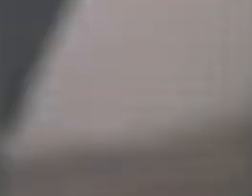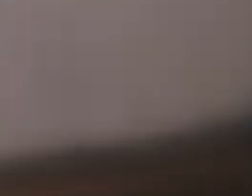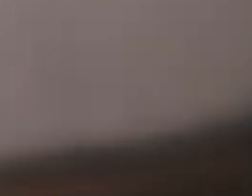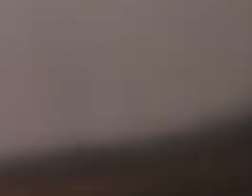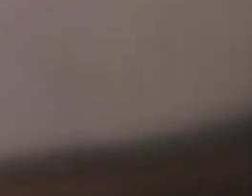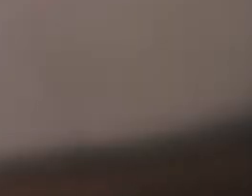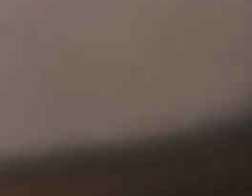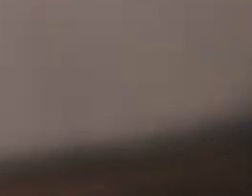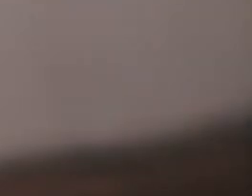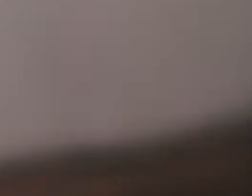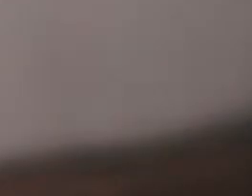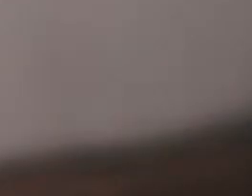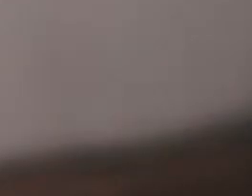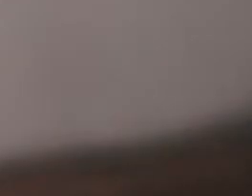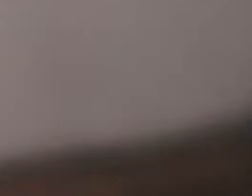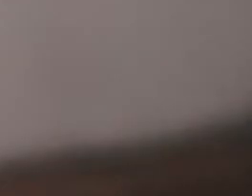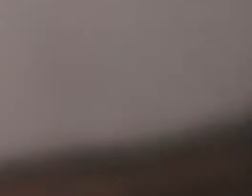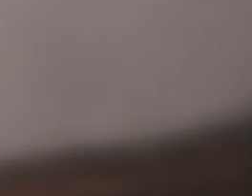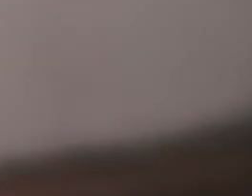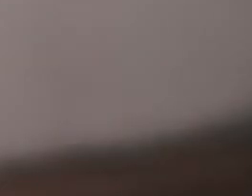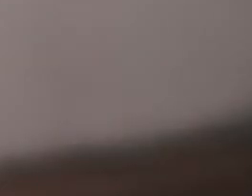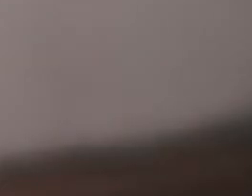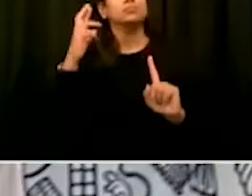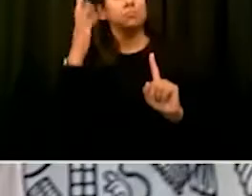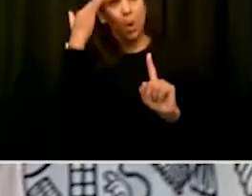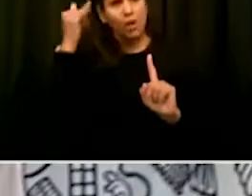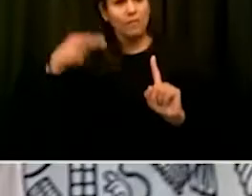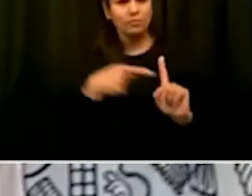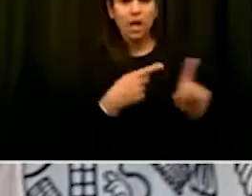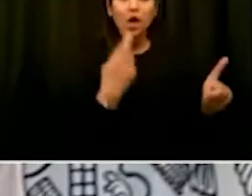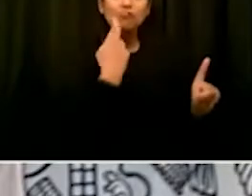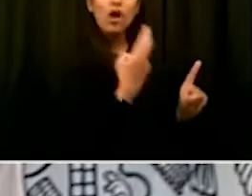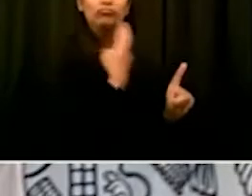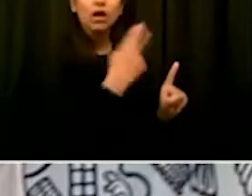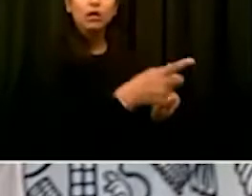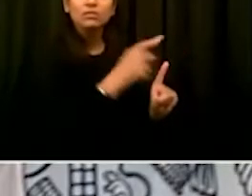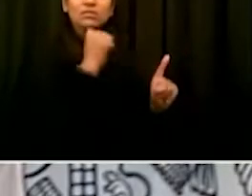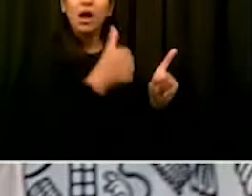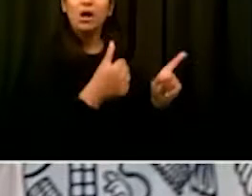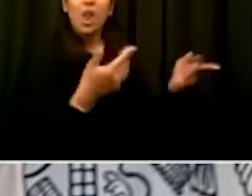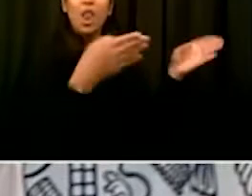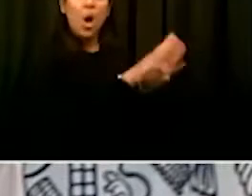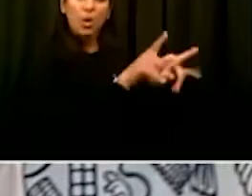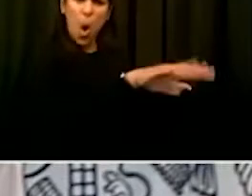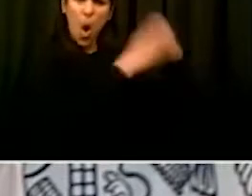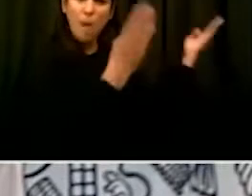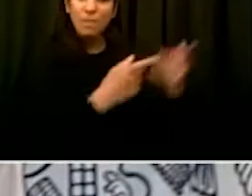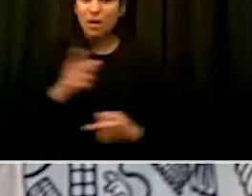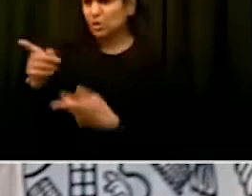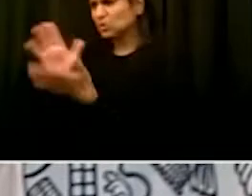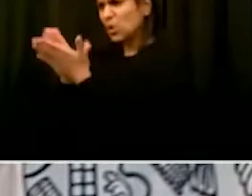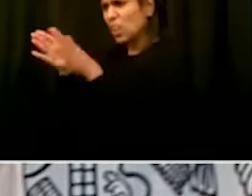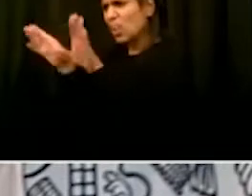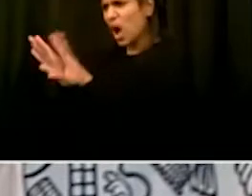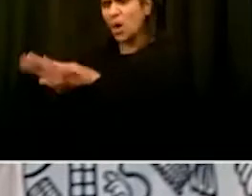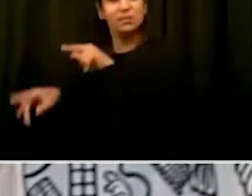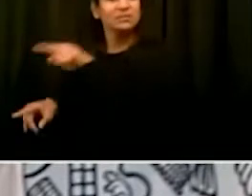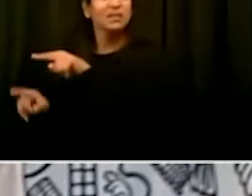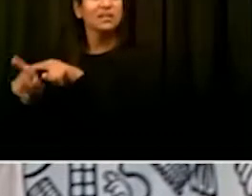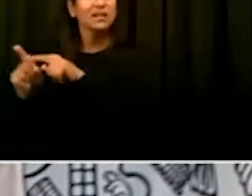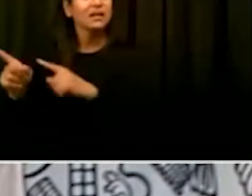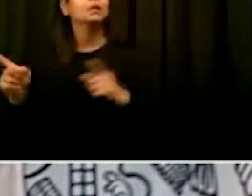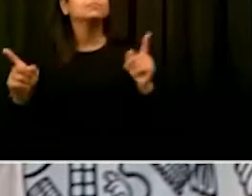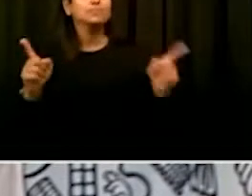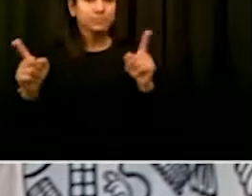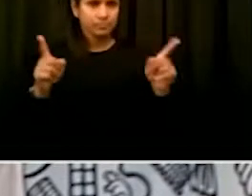average, indoor dining and gyms are next in line. The mayor announced in a briefing, New Yorkers can expect the suspension as New York